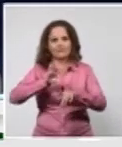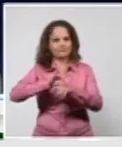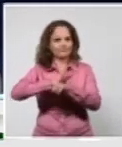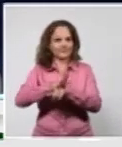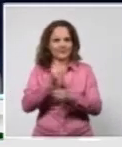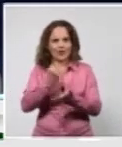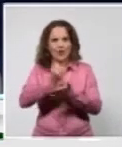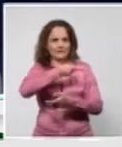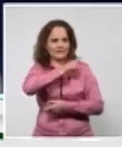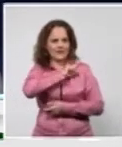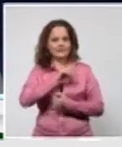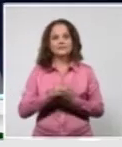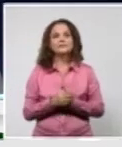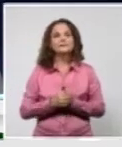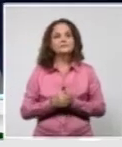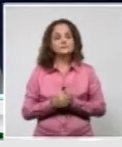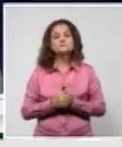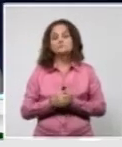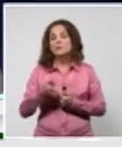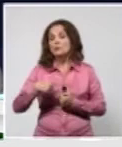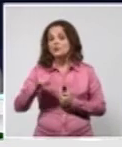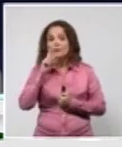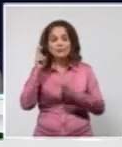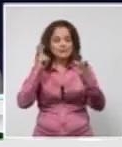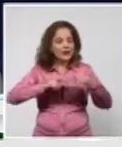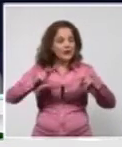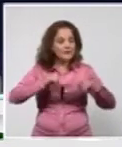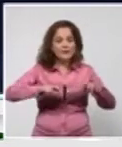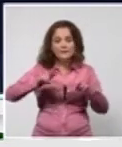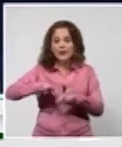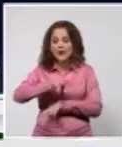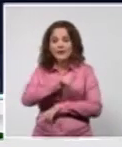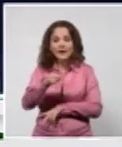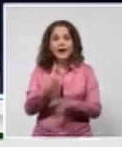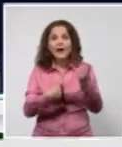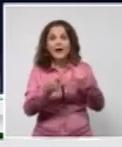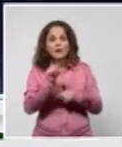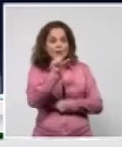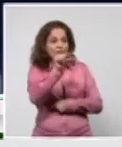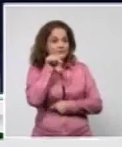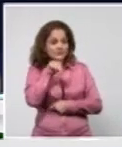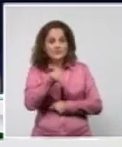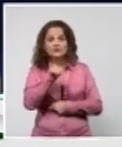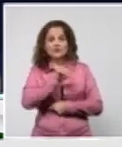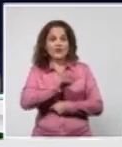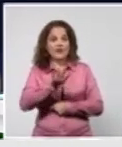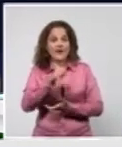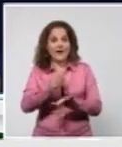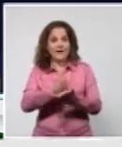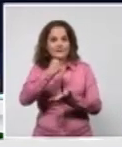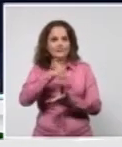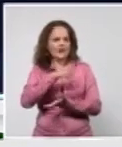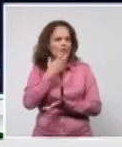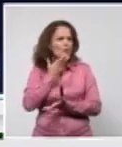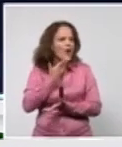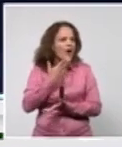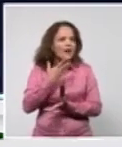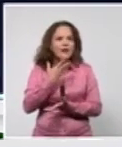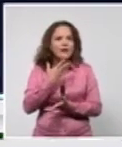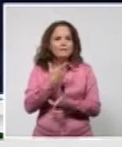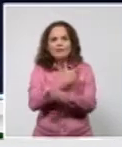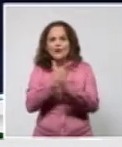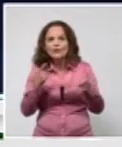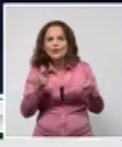49.4% respectively. 32 of the 48 patients, that is a 66.6%,